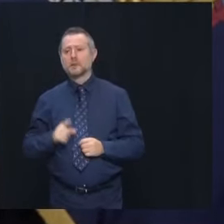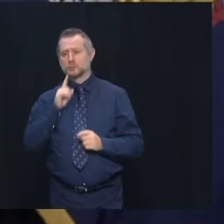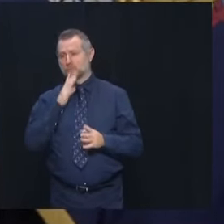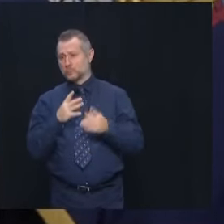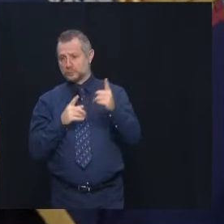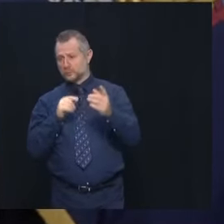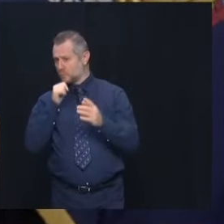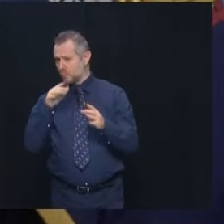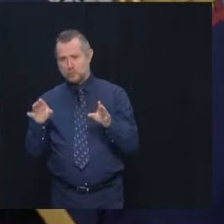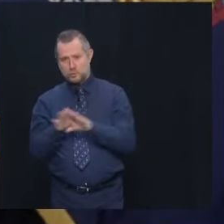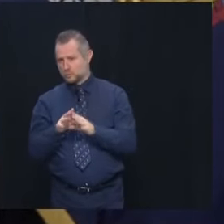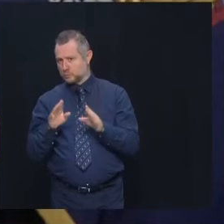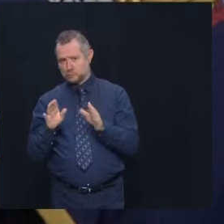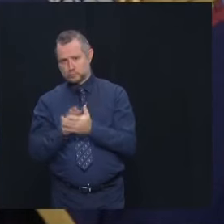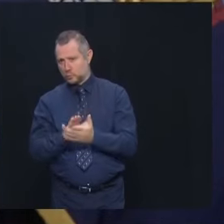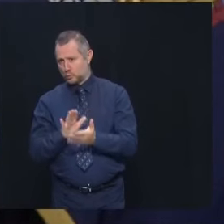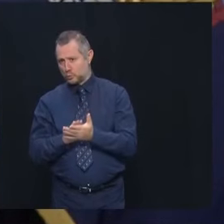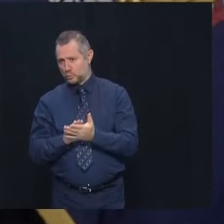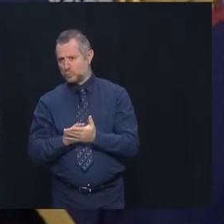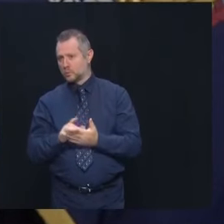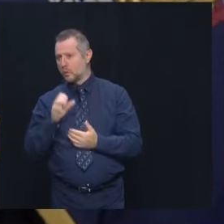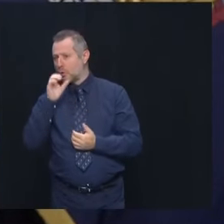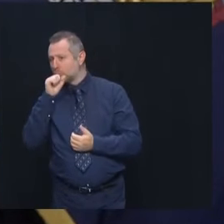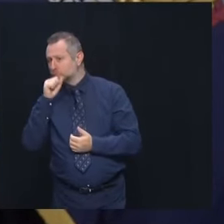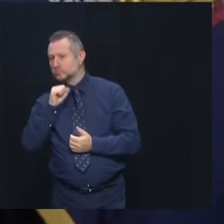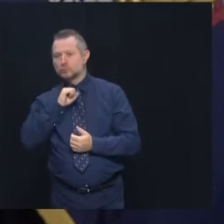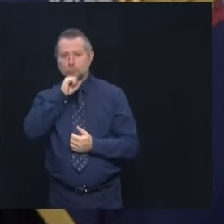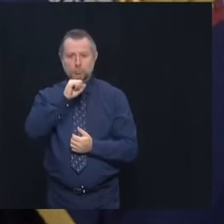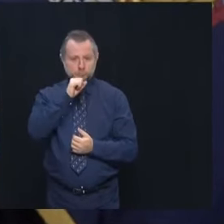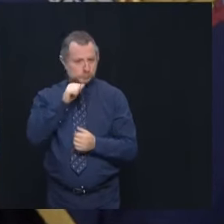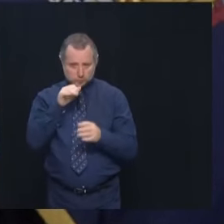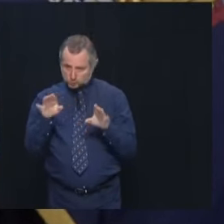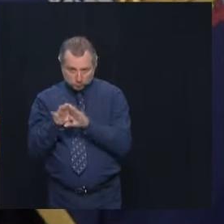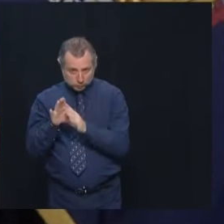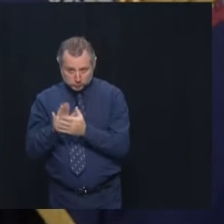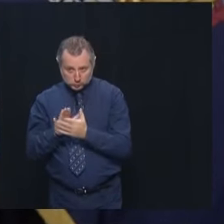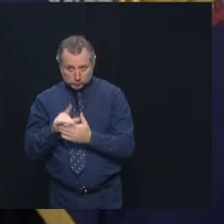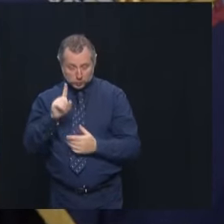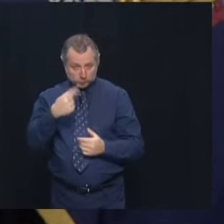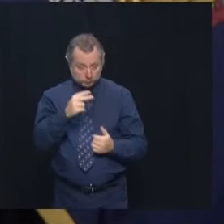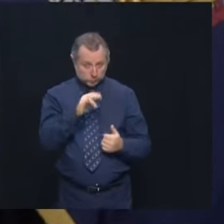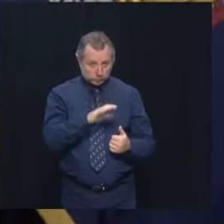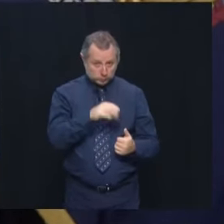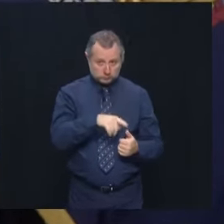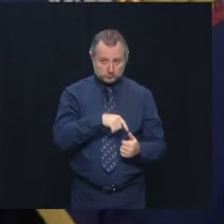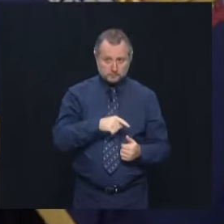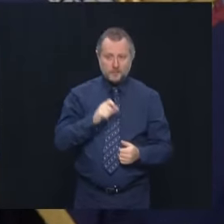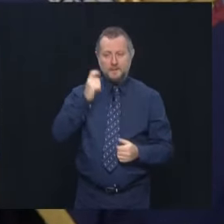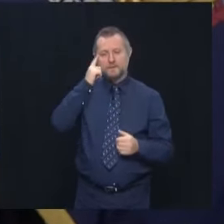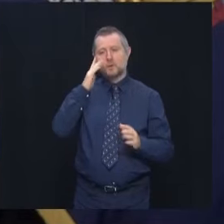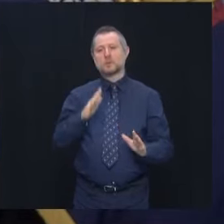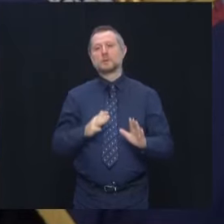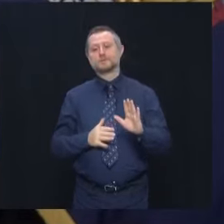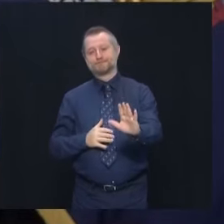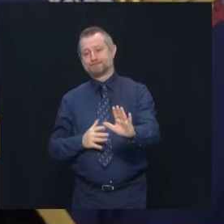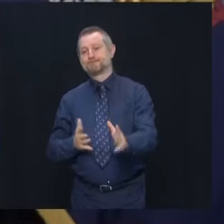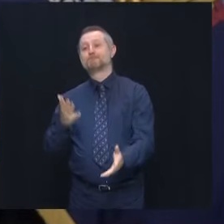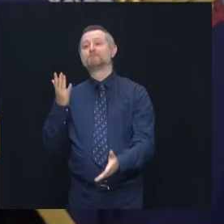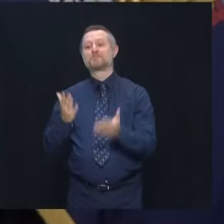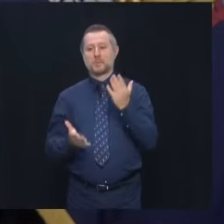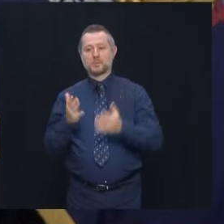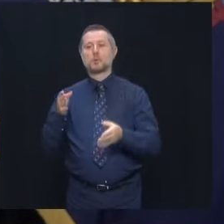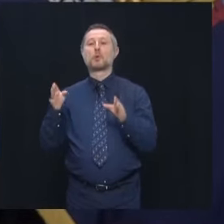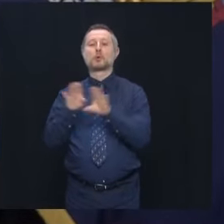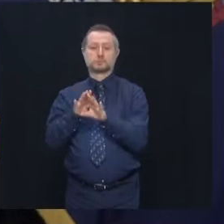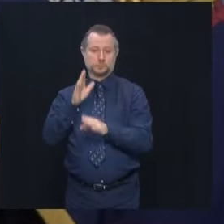closing the schools in Orange and Rockland, the other hotspots, just the New York City schools? Why? We may close those